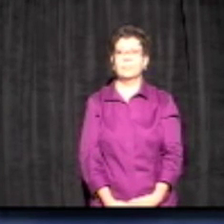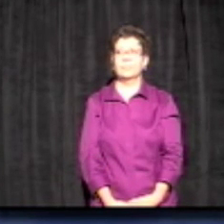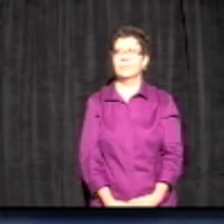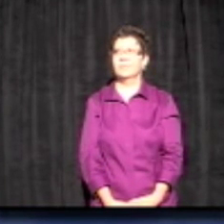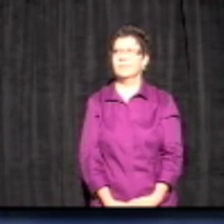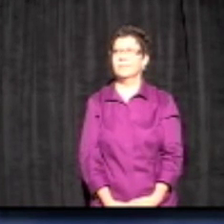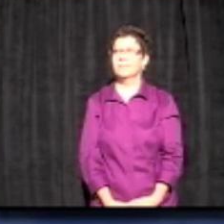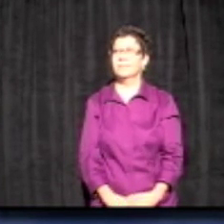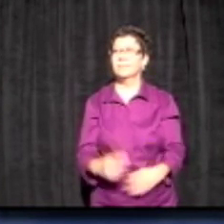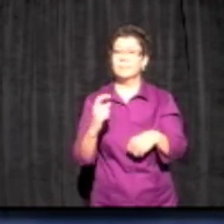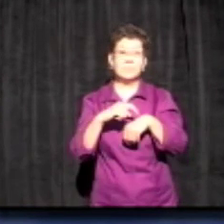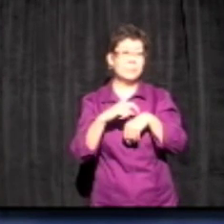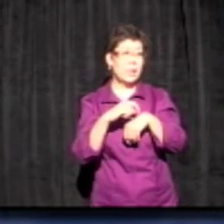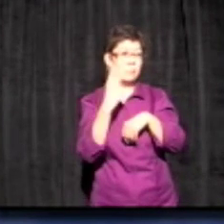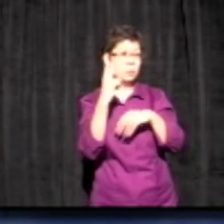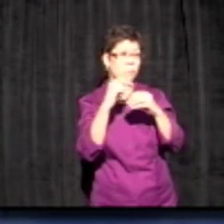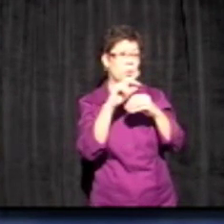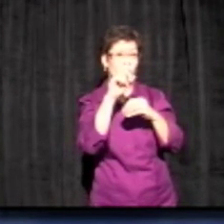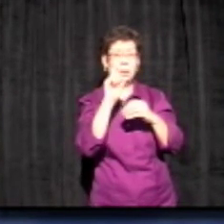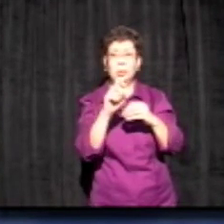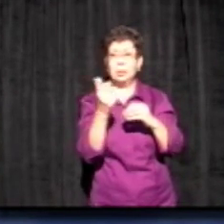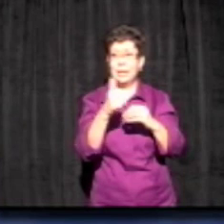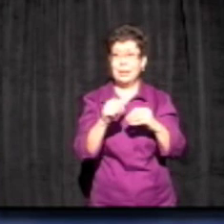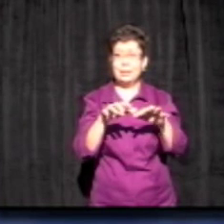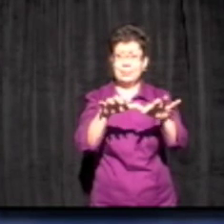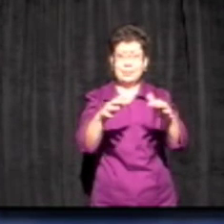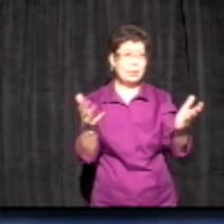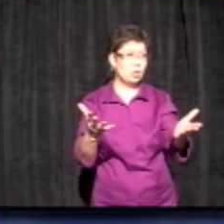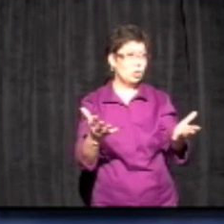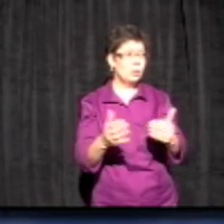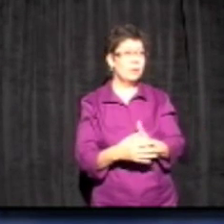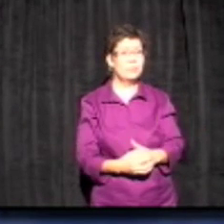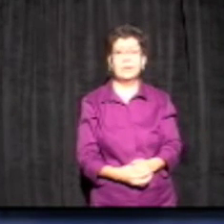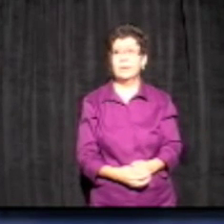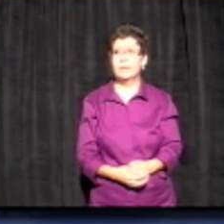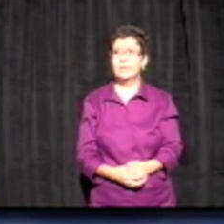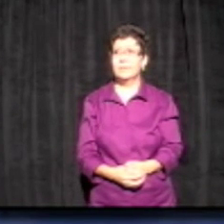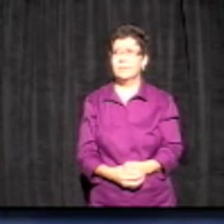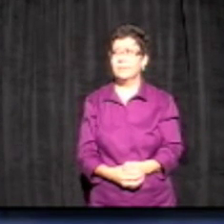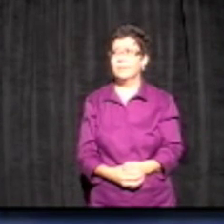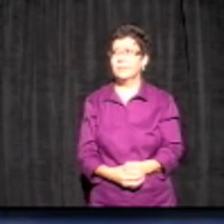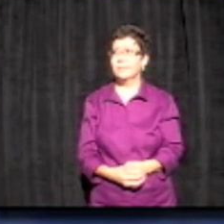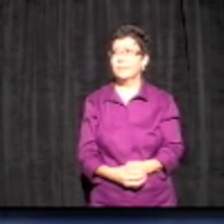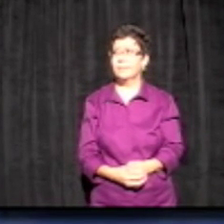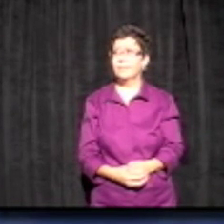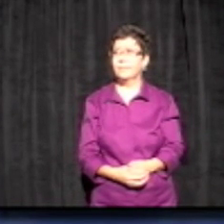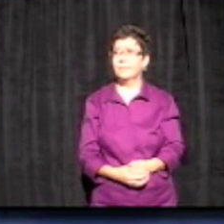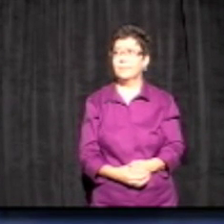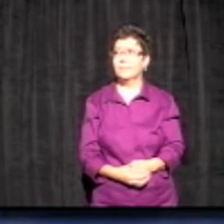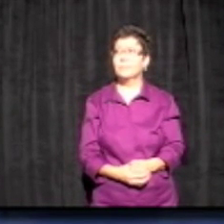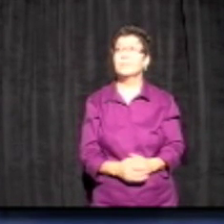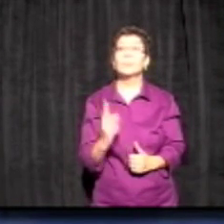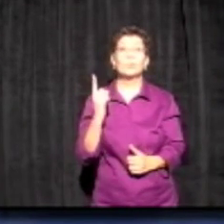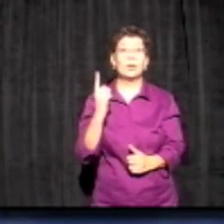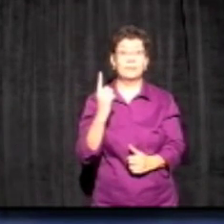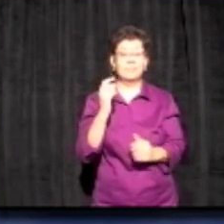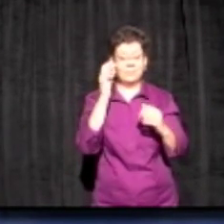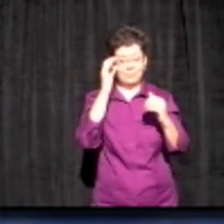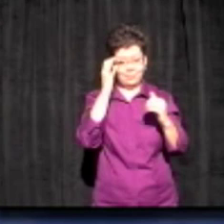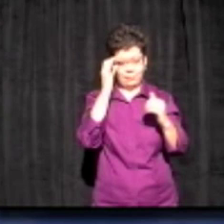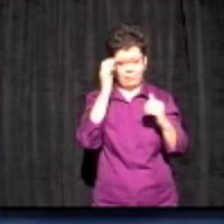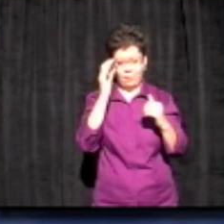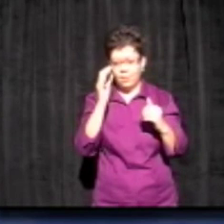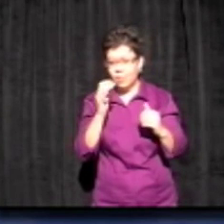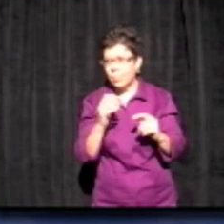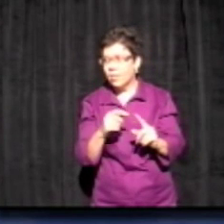We have time for about 2 more questions, if anybody in the room has one. If not, yes?